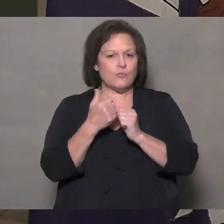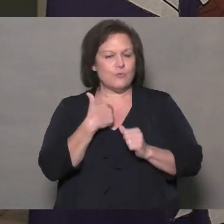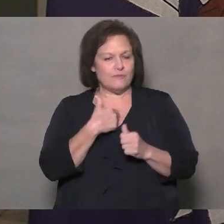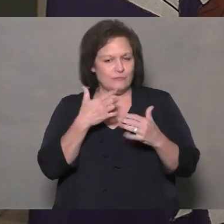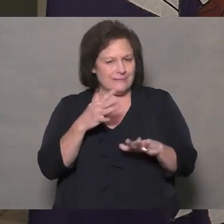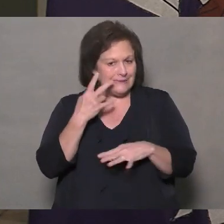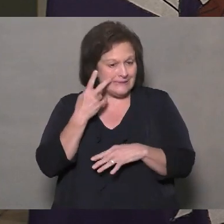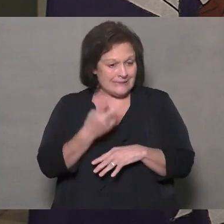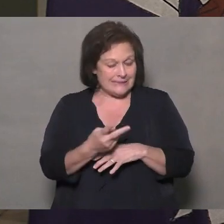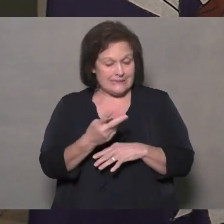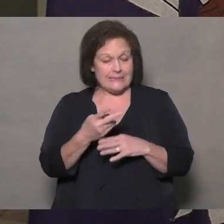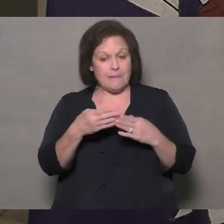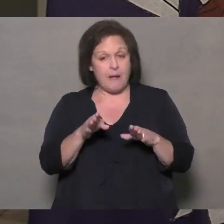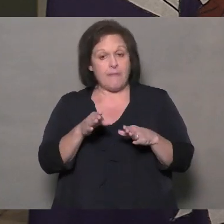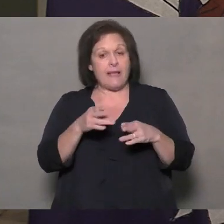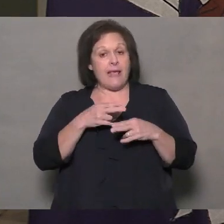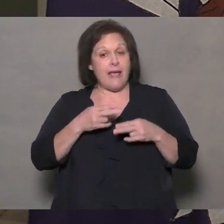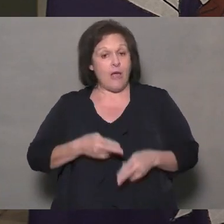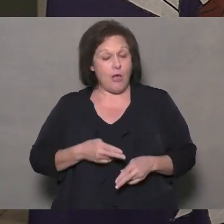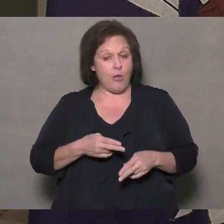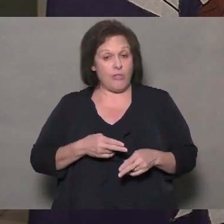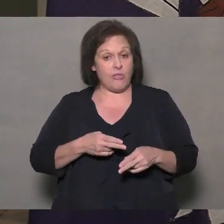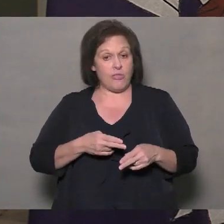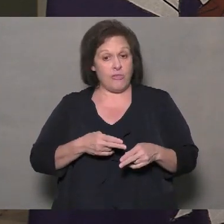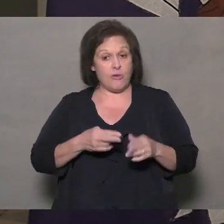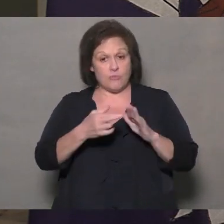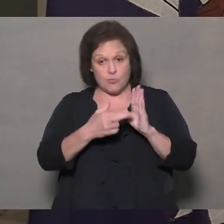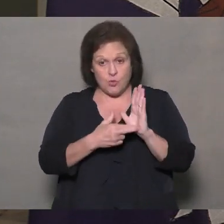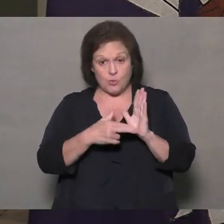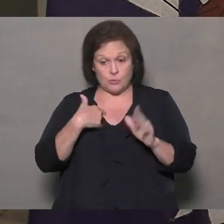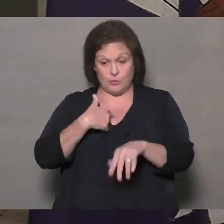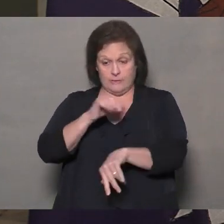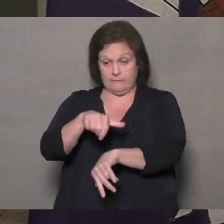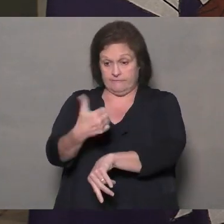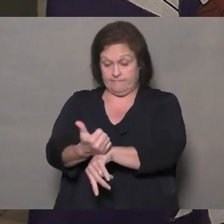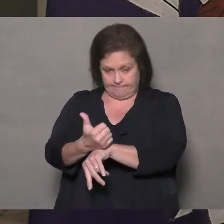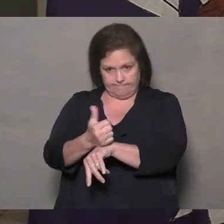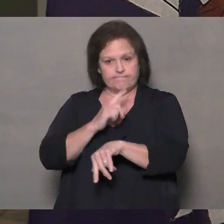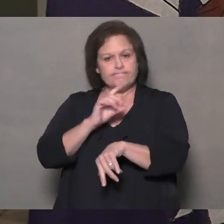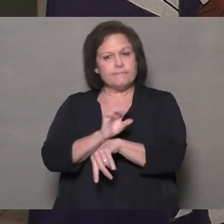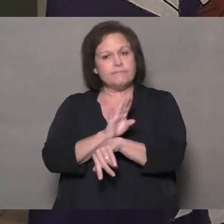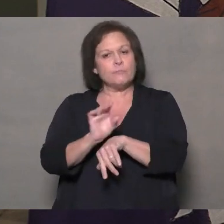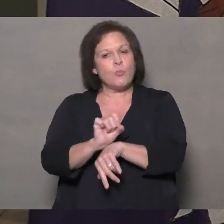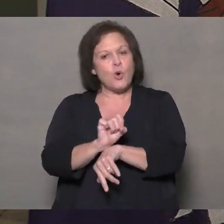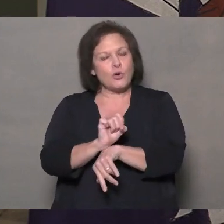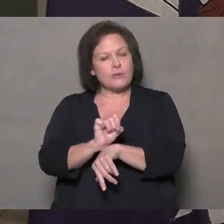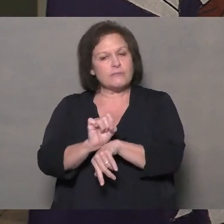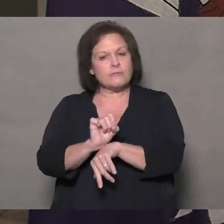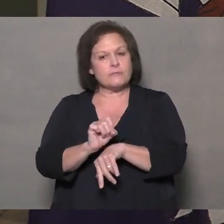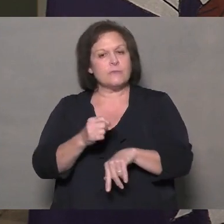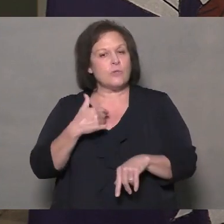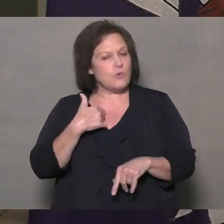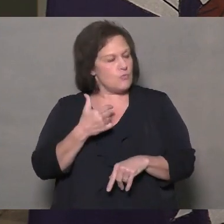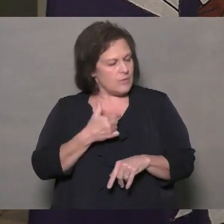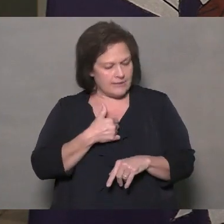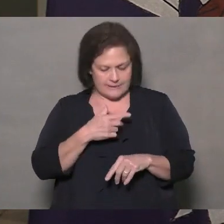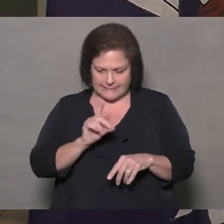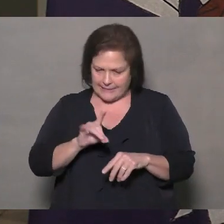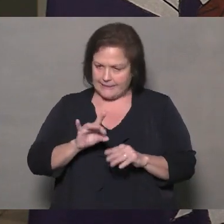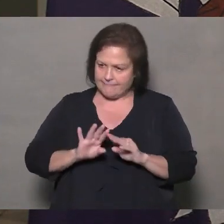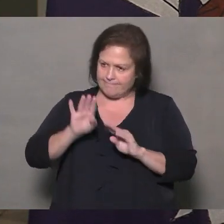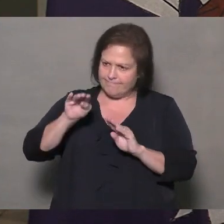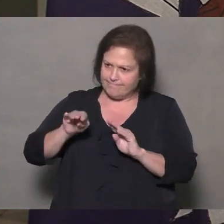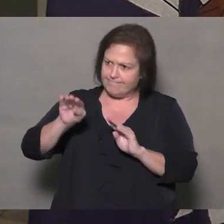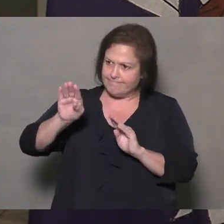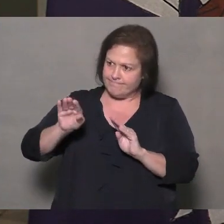seen that the public health guidelines we put in place work. We bent the curve, we stopped